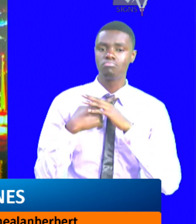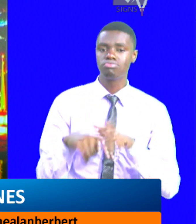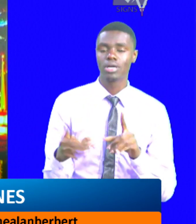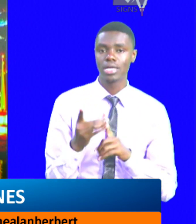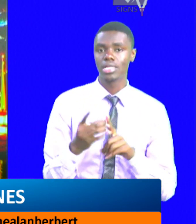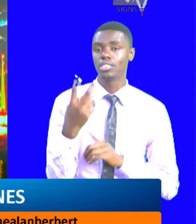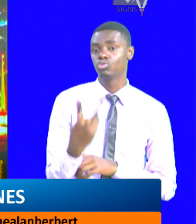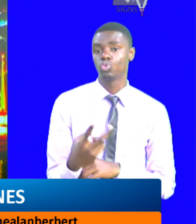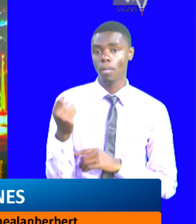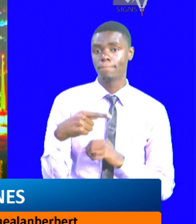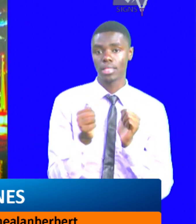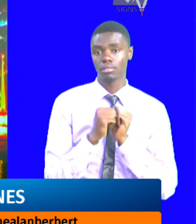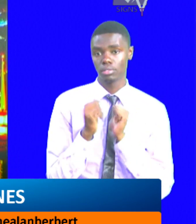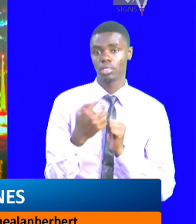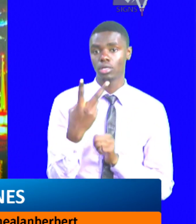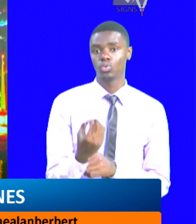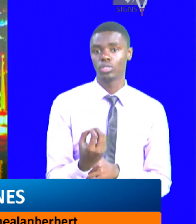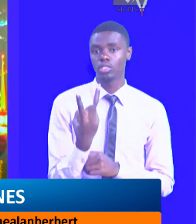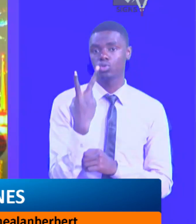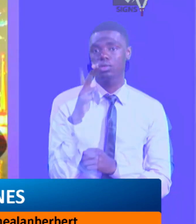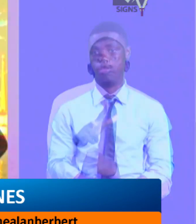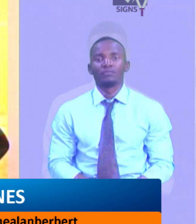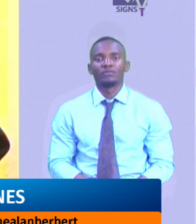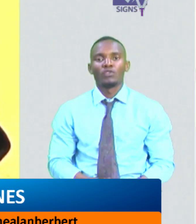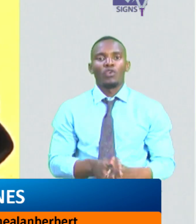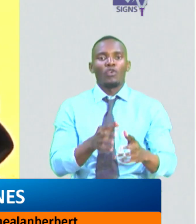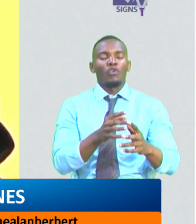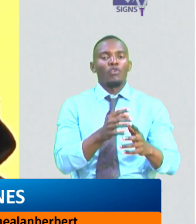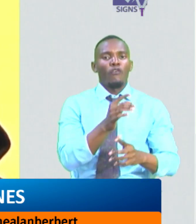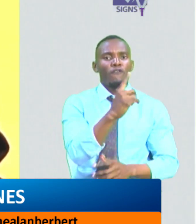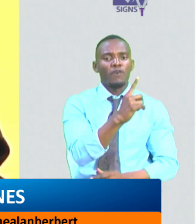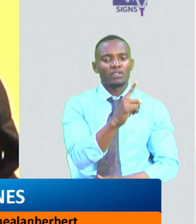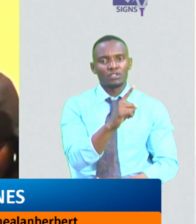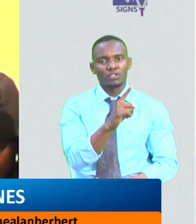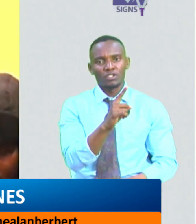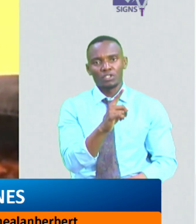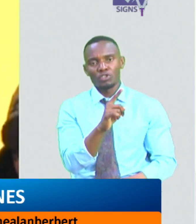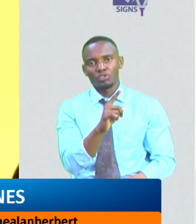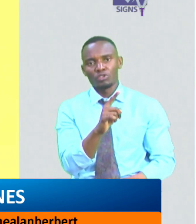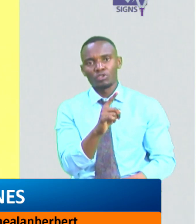October 2023. Ya tarehe 1 mwezi wa 3 mwaka wa